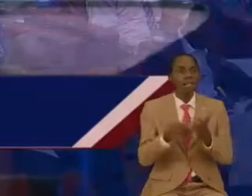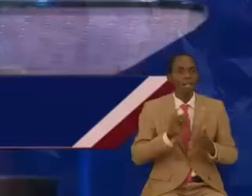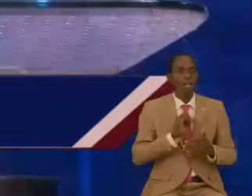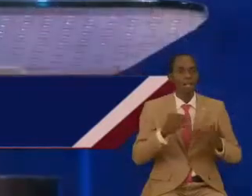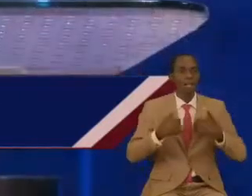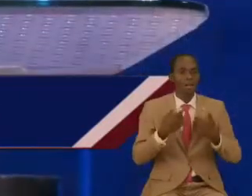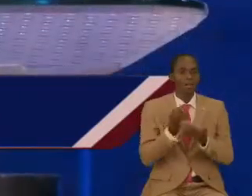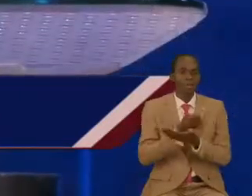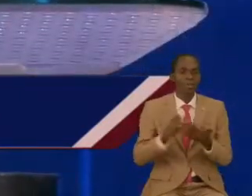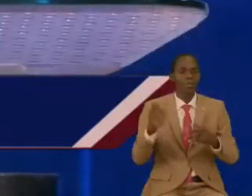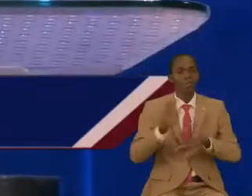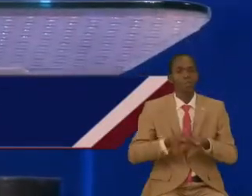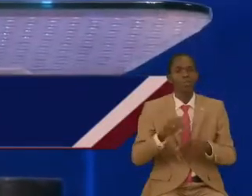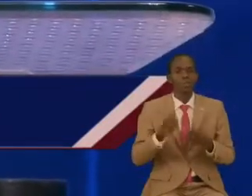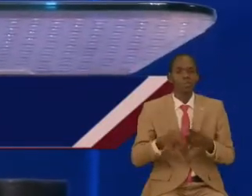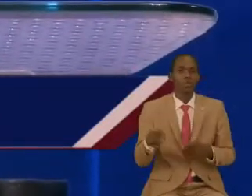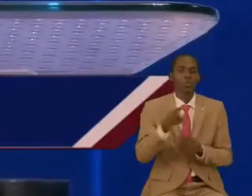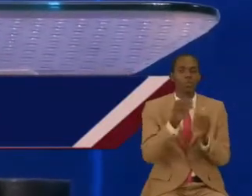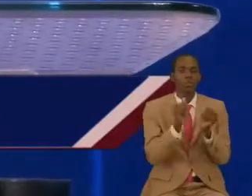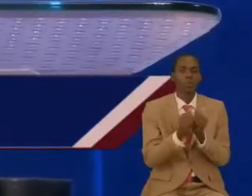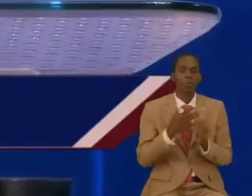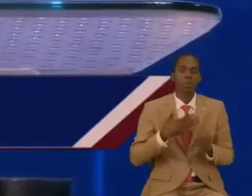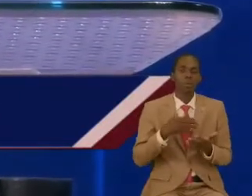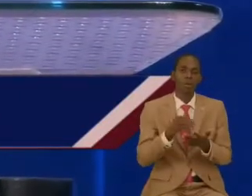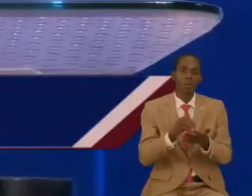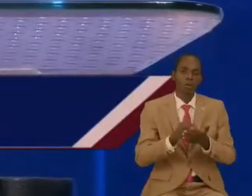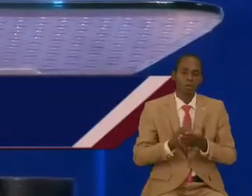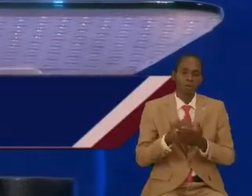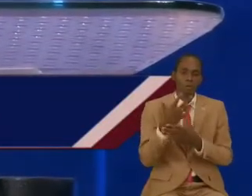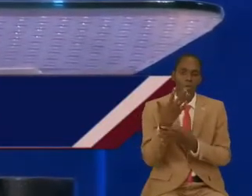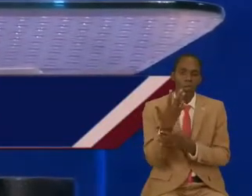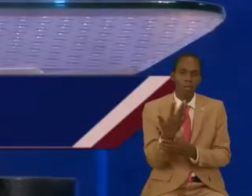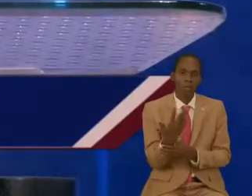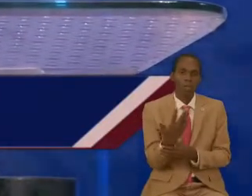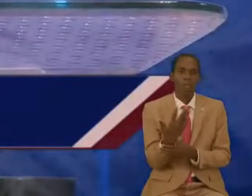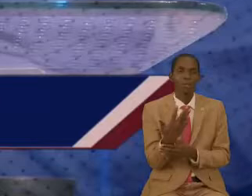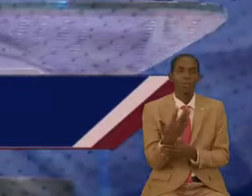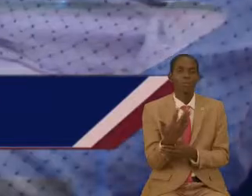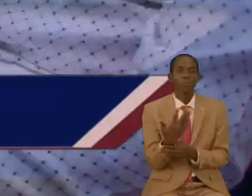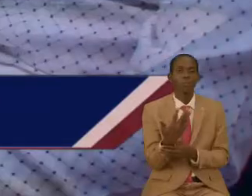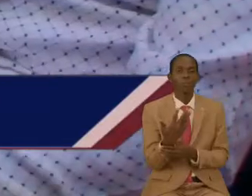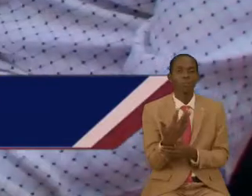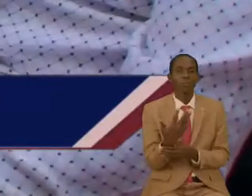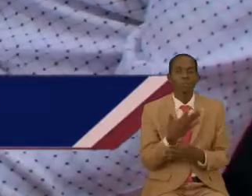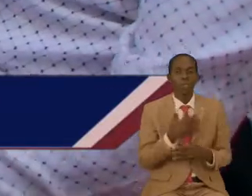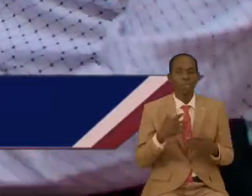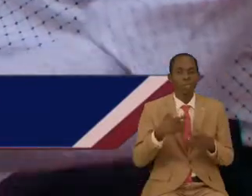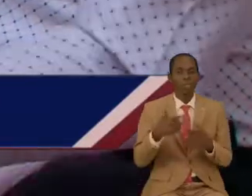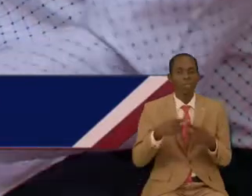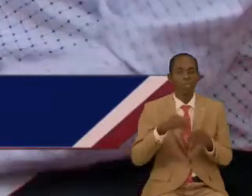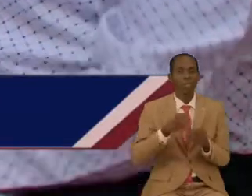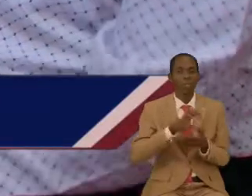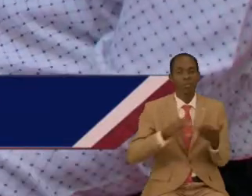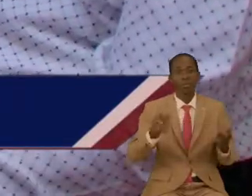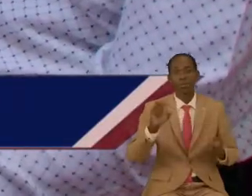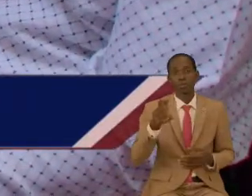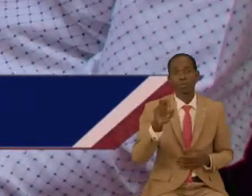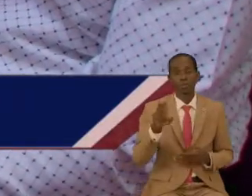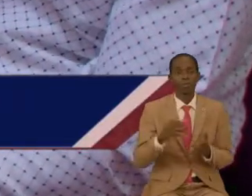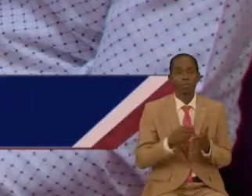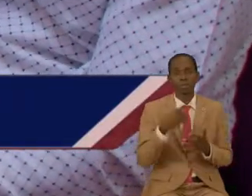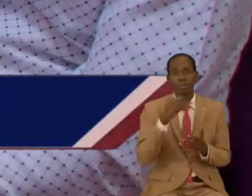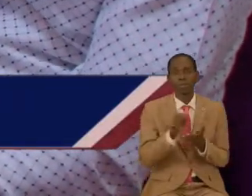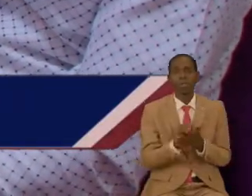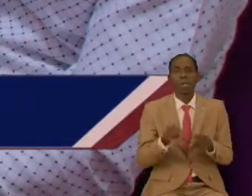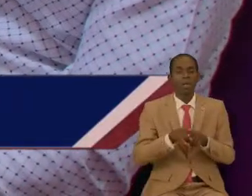have written unto you with mine own hands. And then in verse 12, it says,